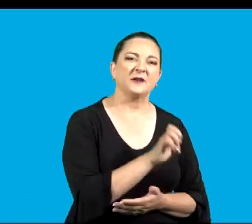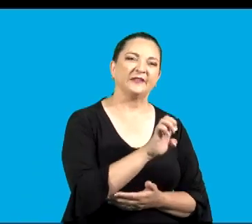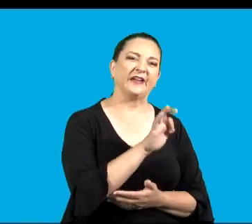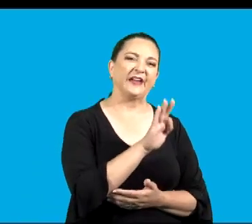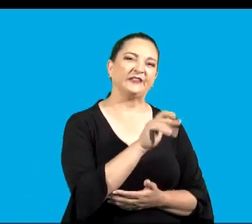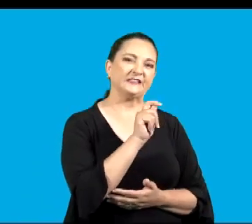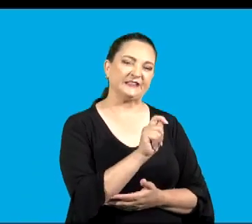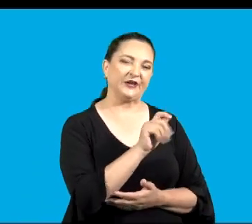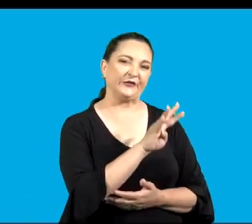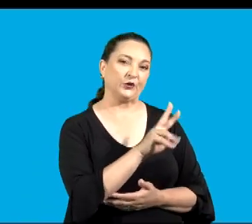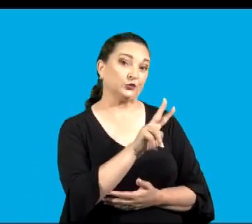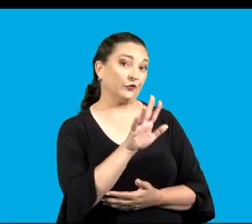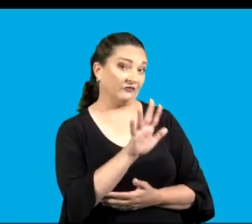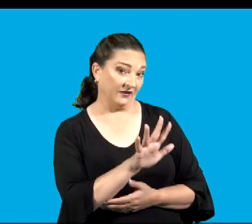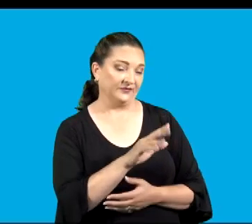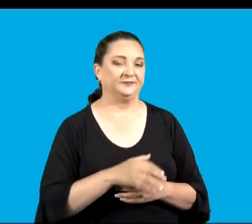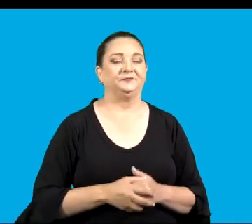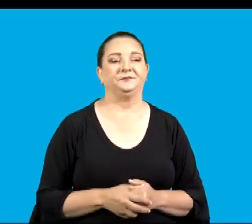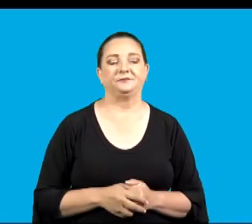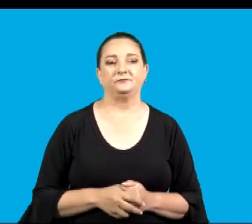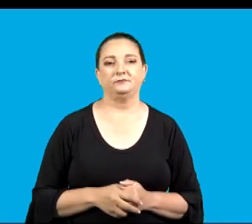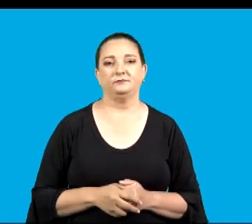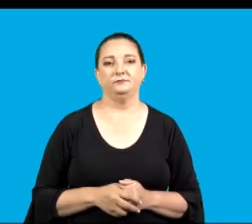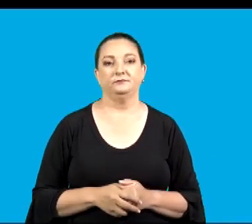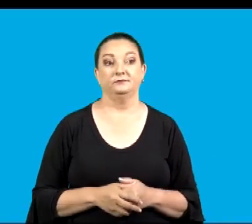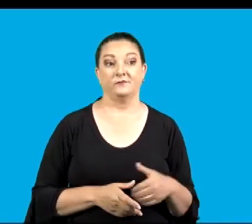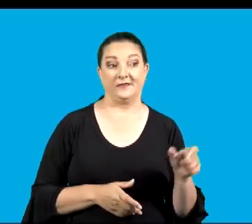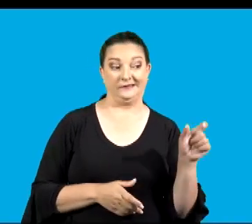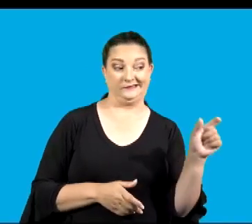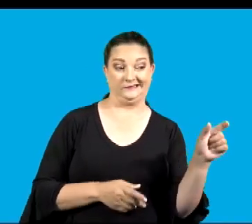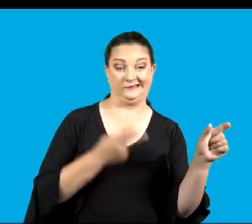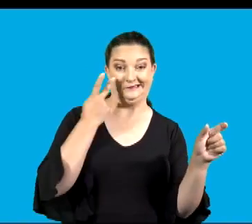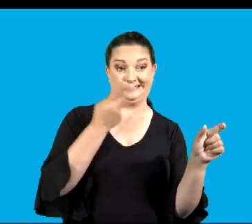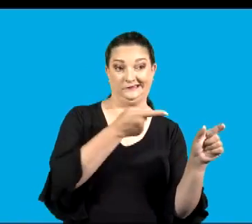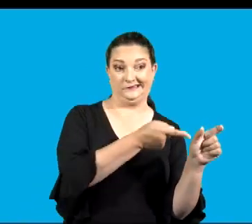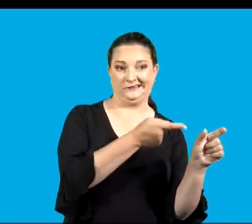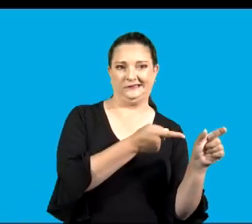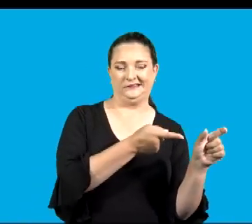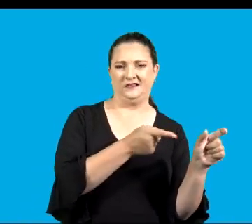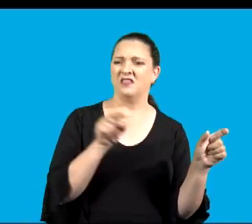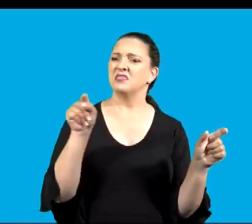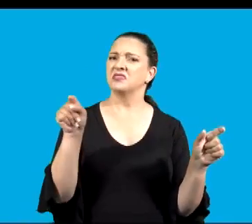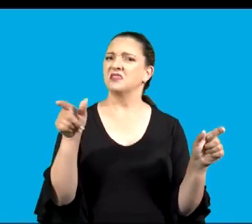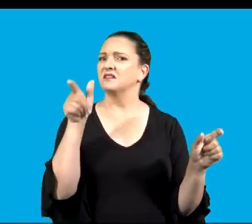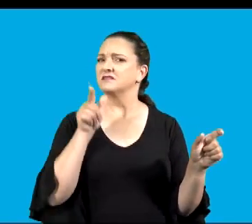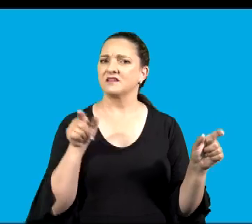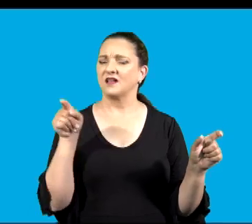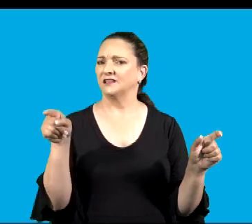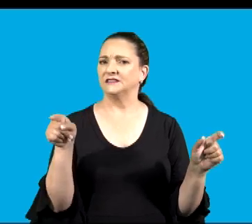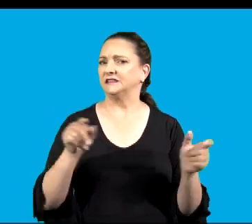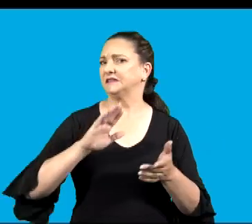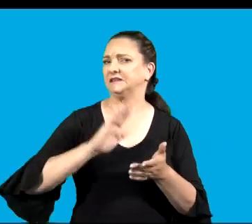EFT 425. All right, EFT 425. They indicated that the discount was